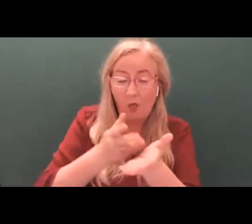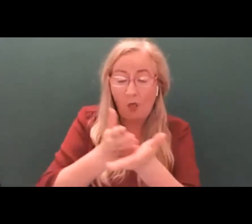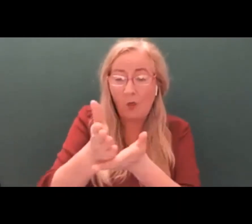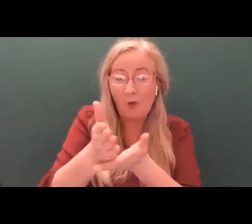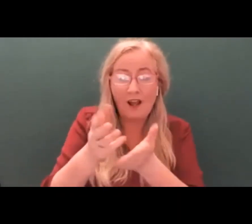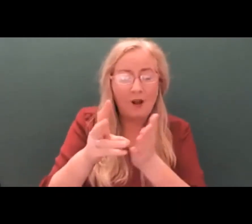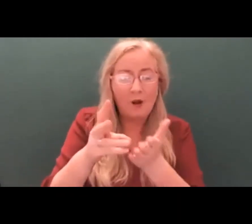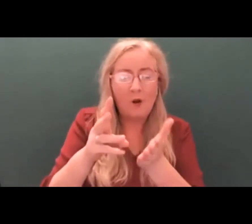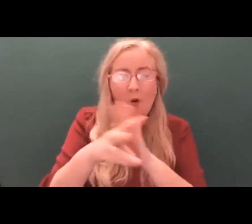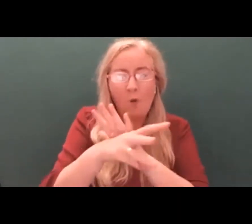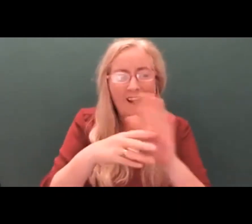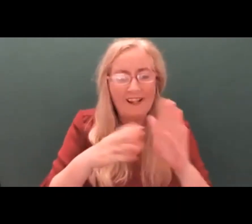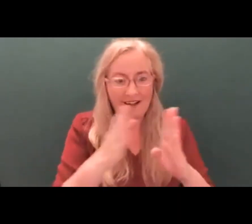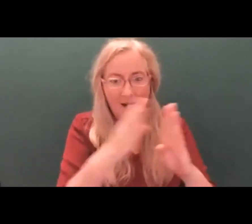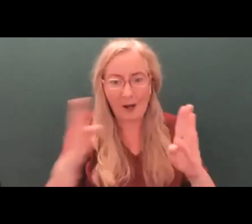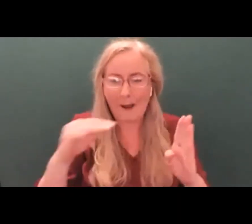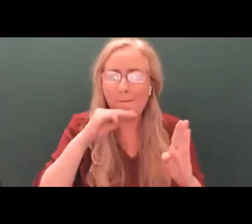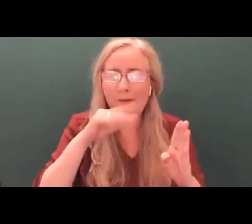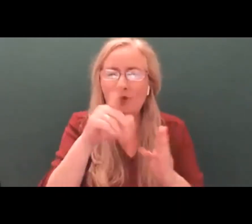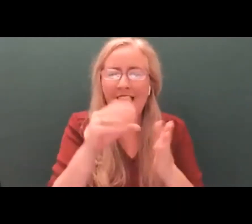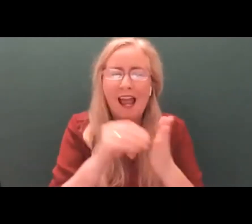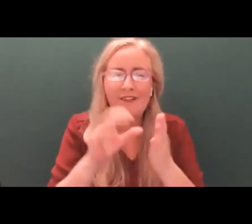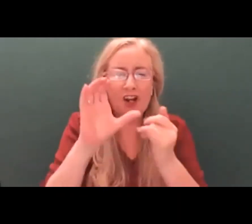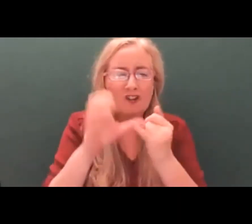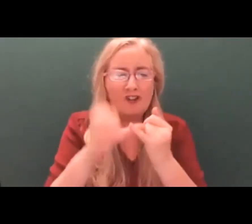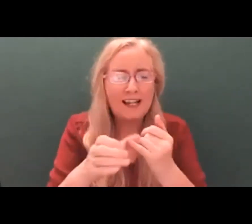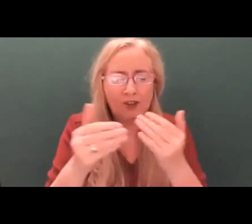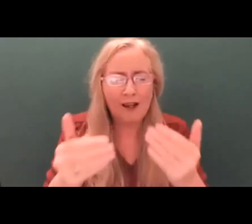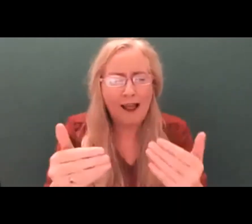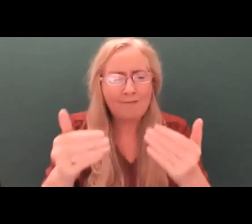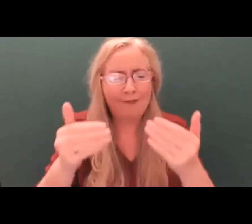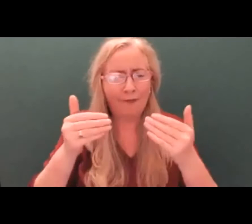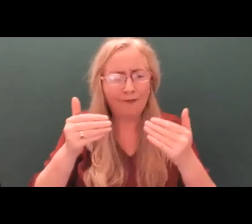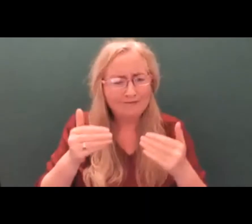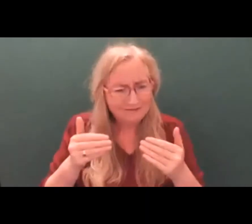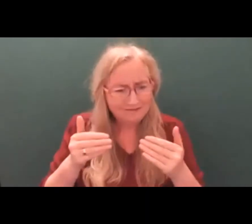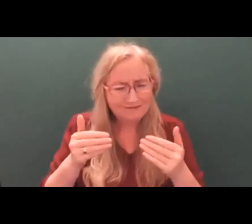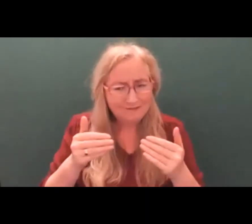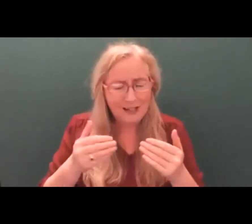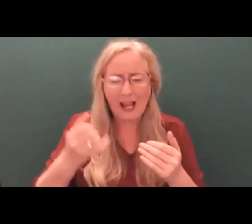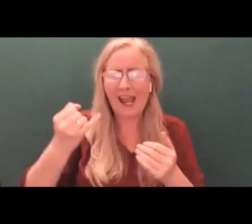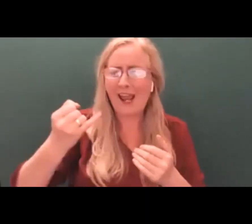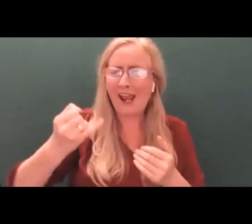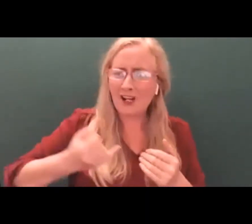your events, the opportunity to take a step back and to really enjoy the